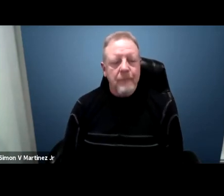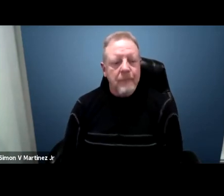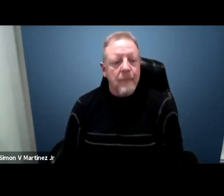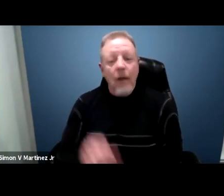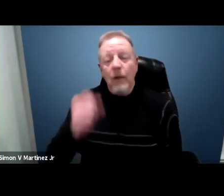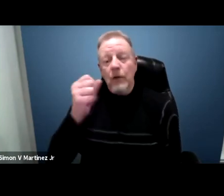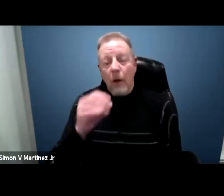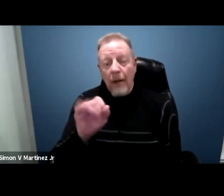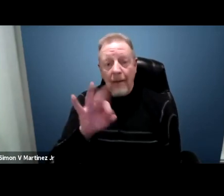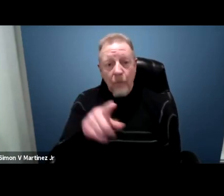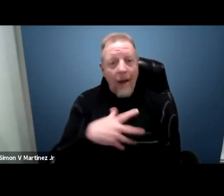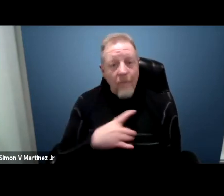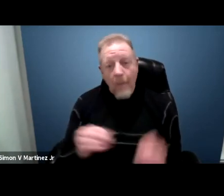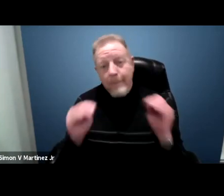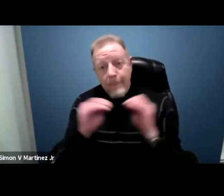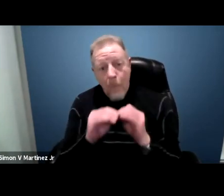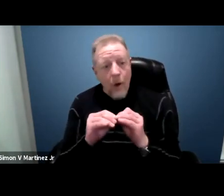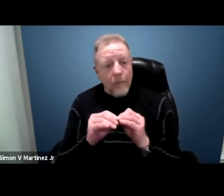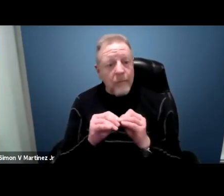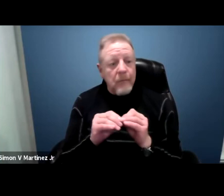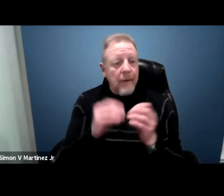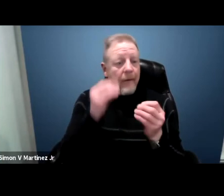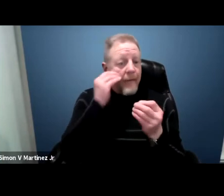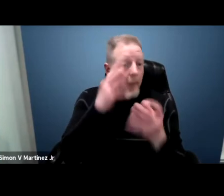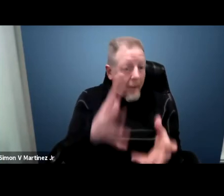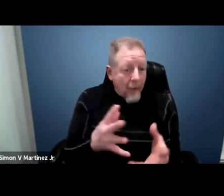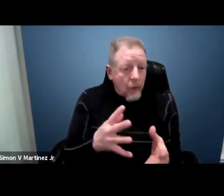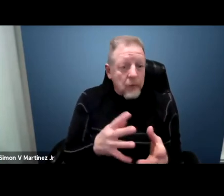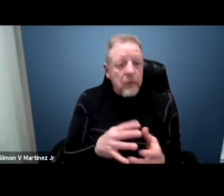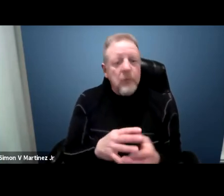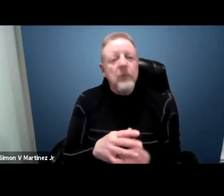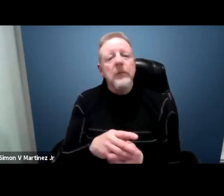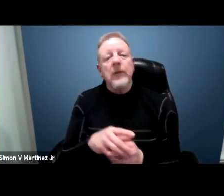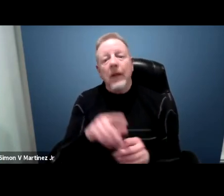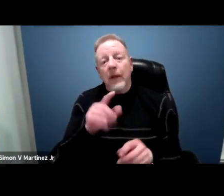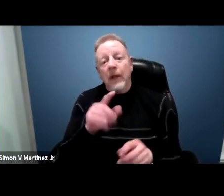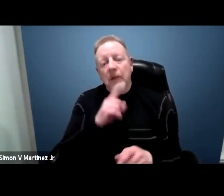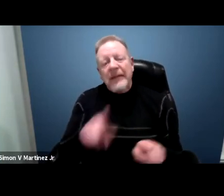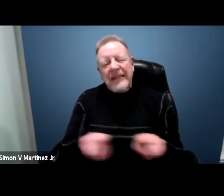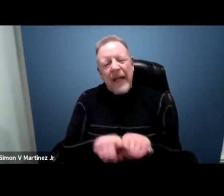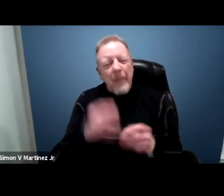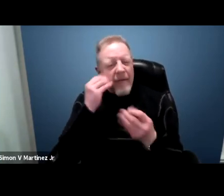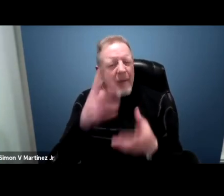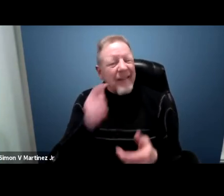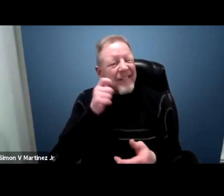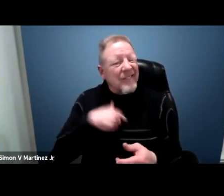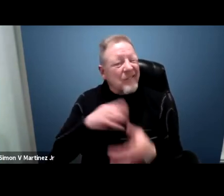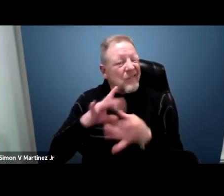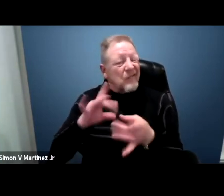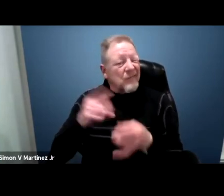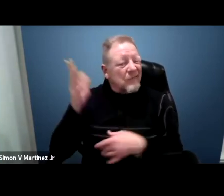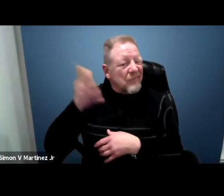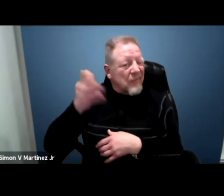So if you have more, for more information, which is basically just the information I provided